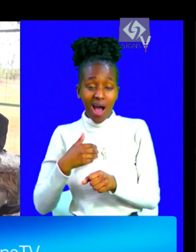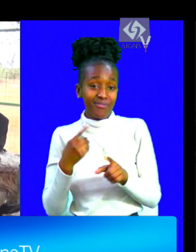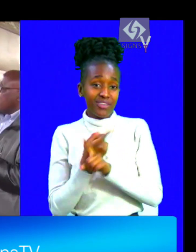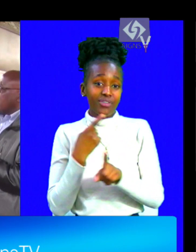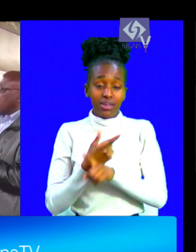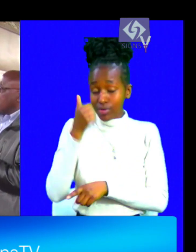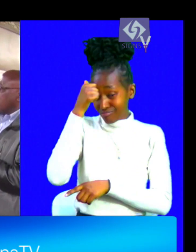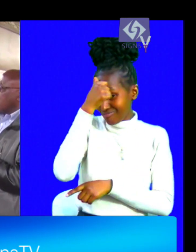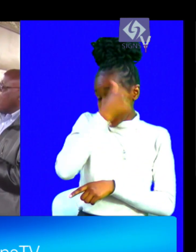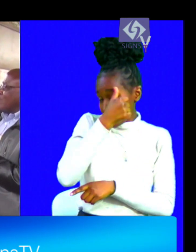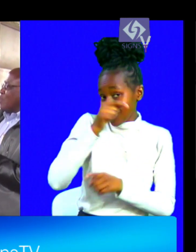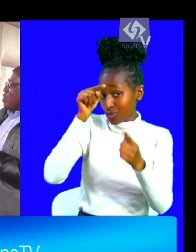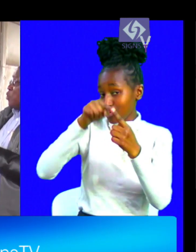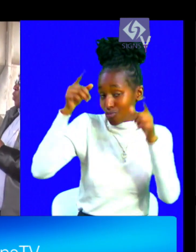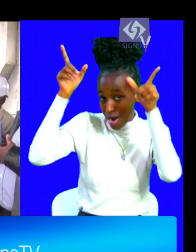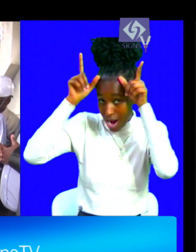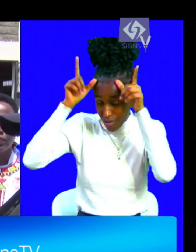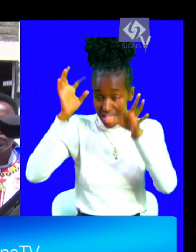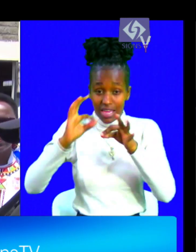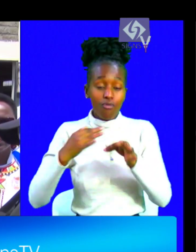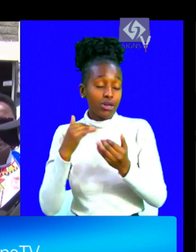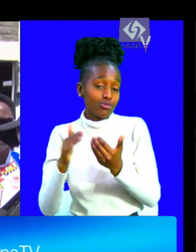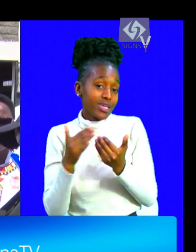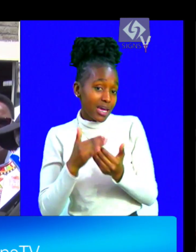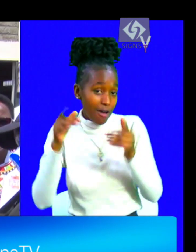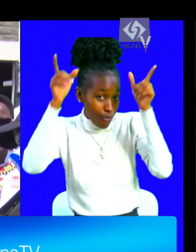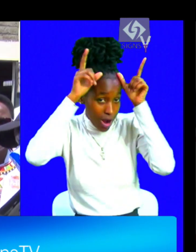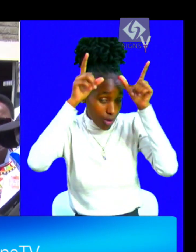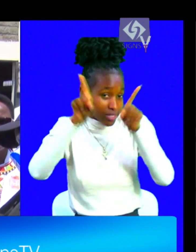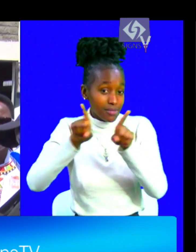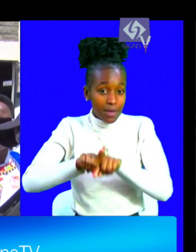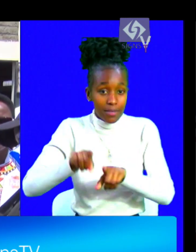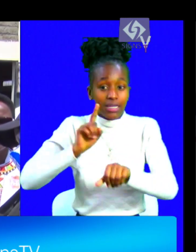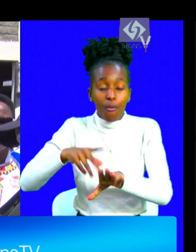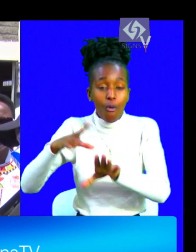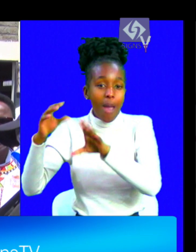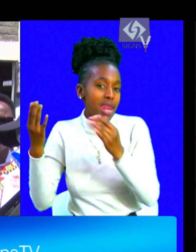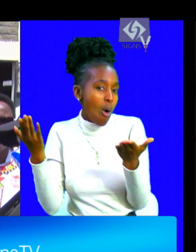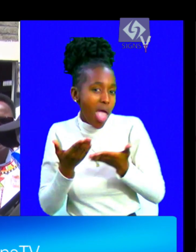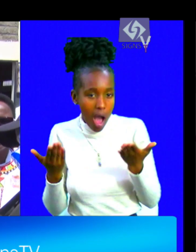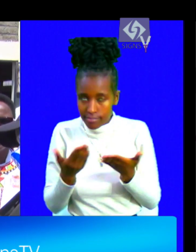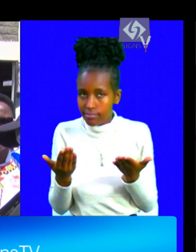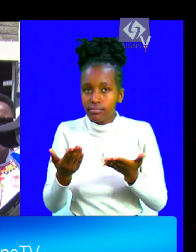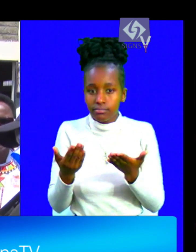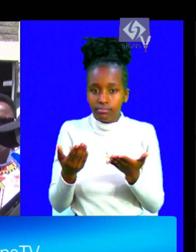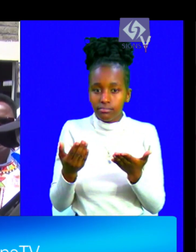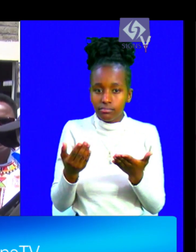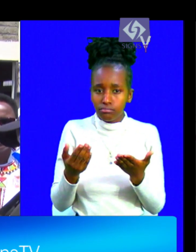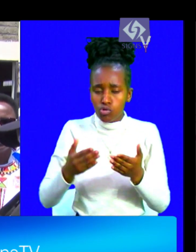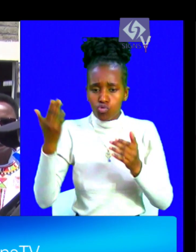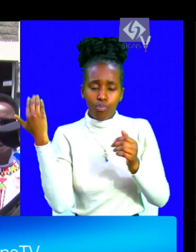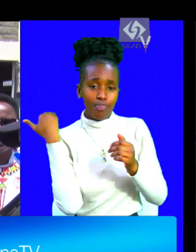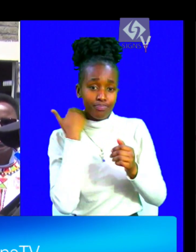kuadvise watu saa zile wanatibu ng'ombe, saa zile ng'ombe wako kule kwa slaughterhouses, so that we avoid these problems